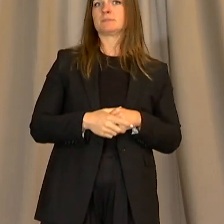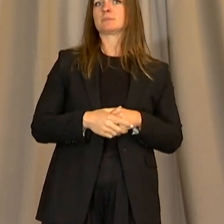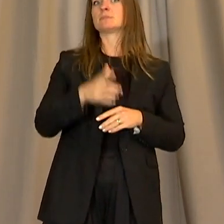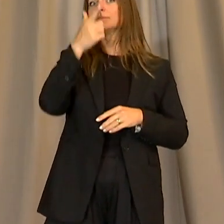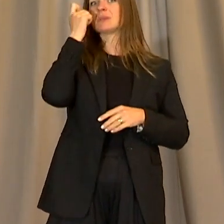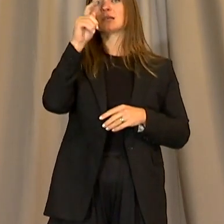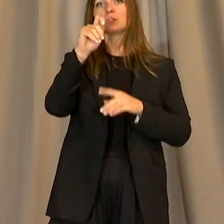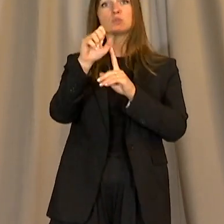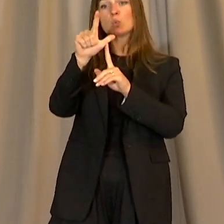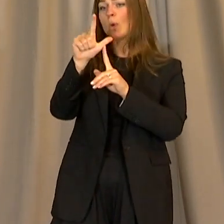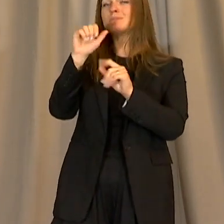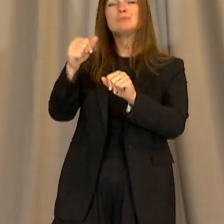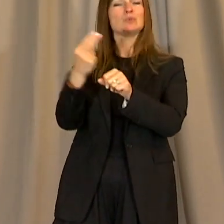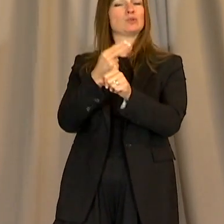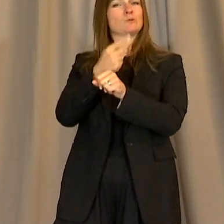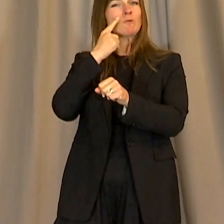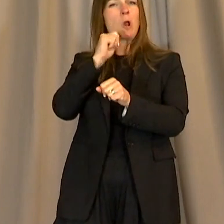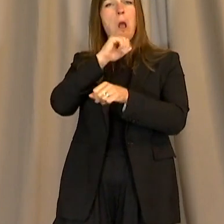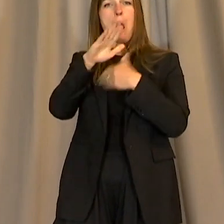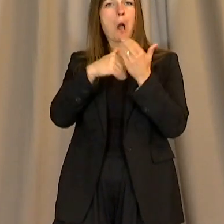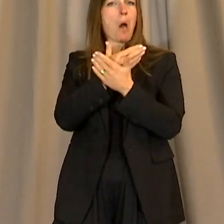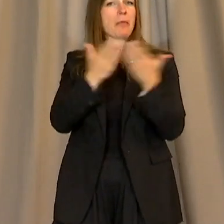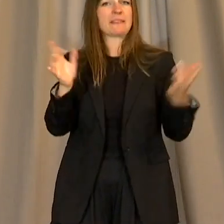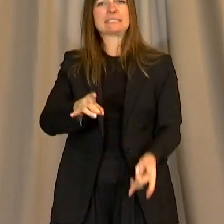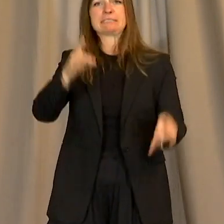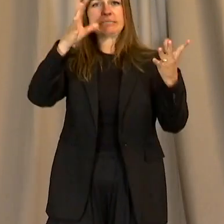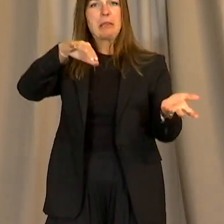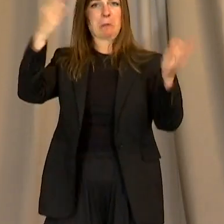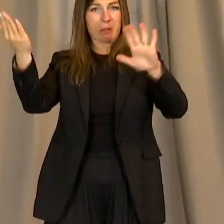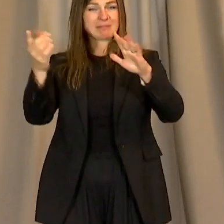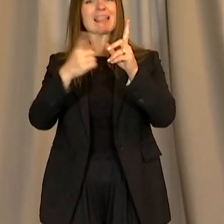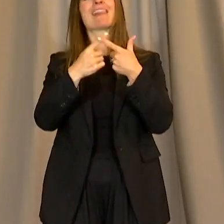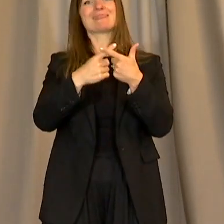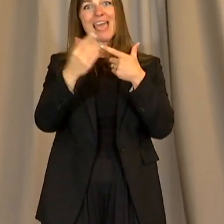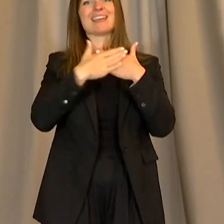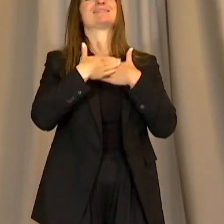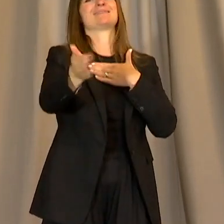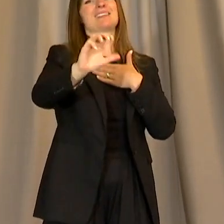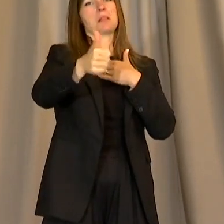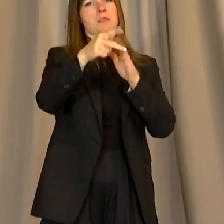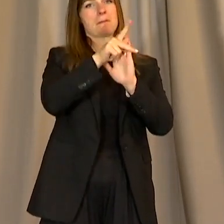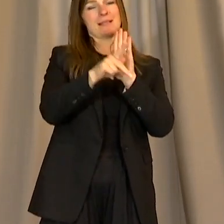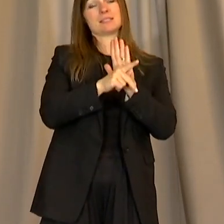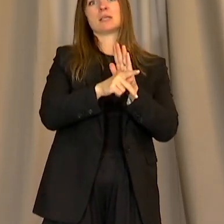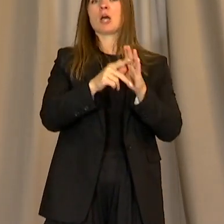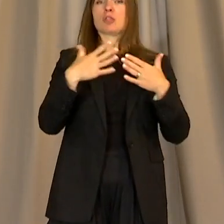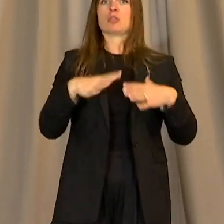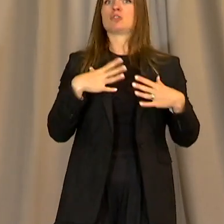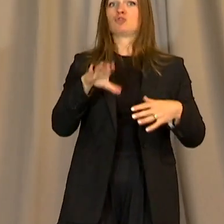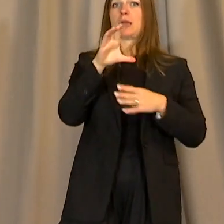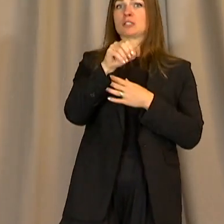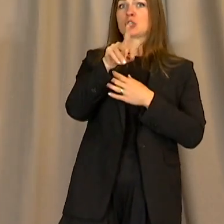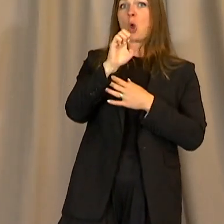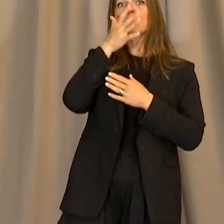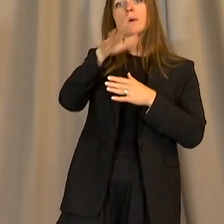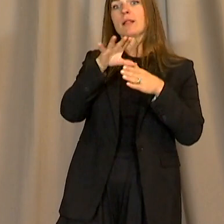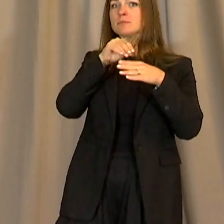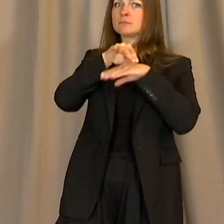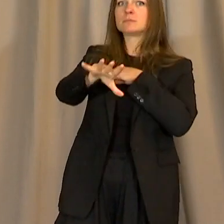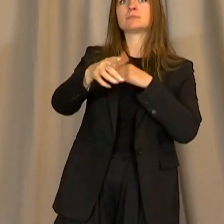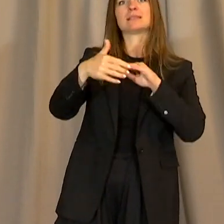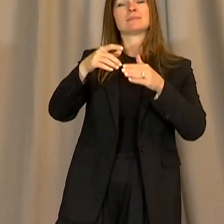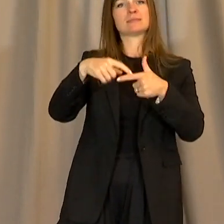things terrible. And then you can start from all other policies. But that even the dress code causes everything else, like suspensions,